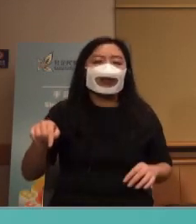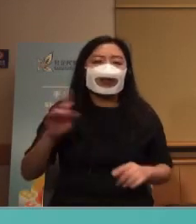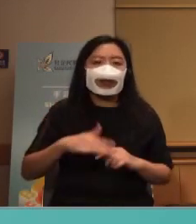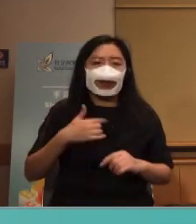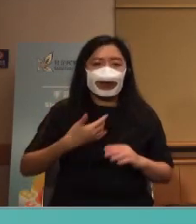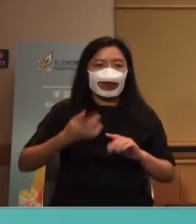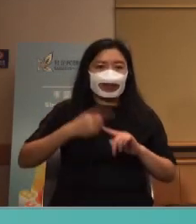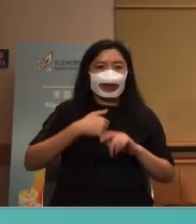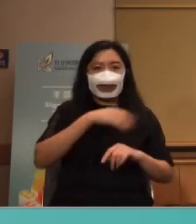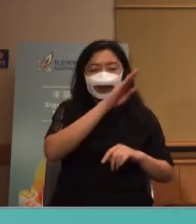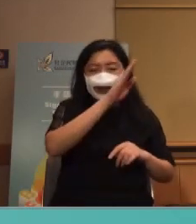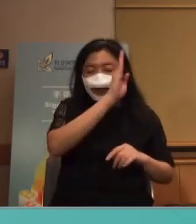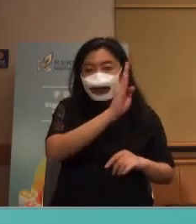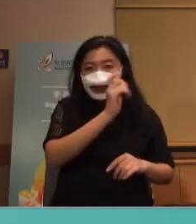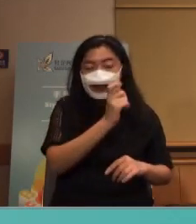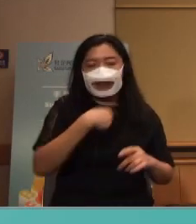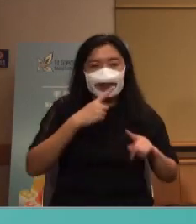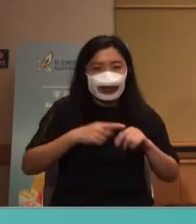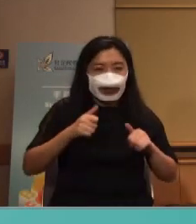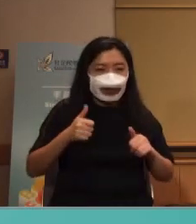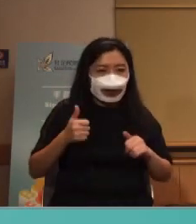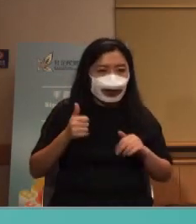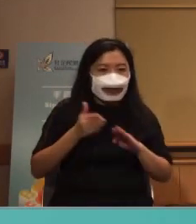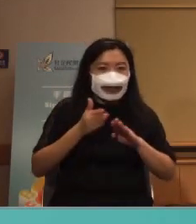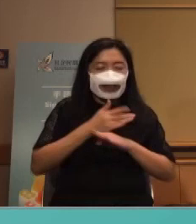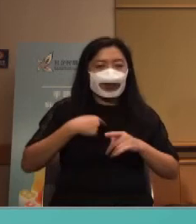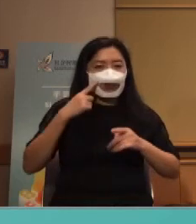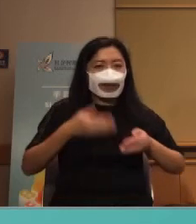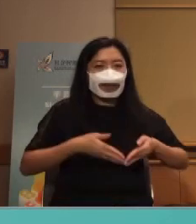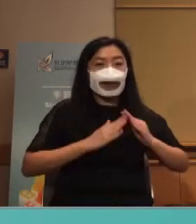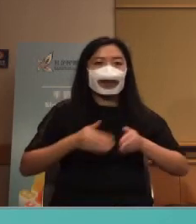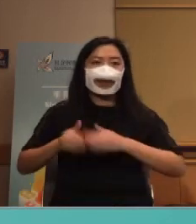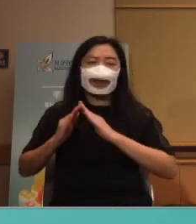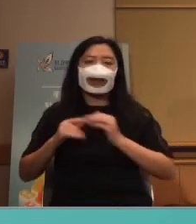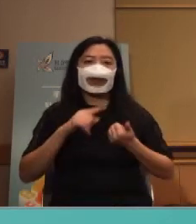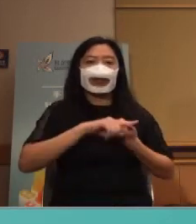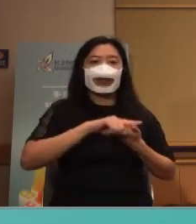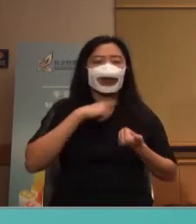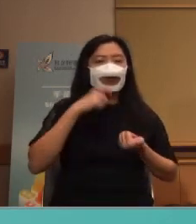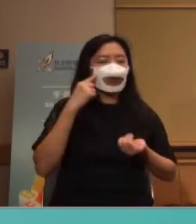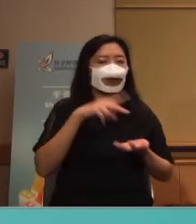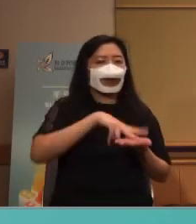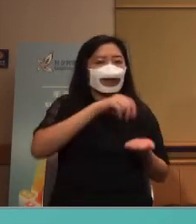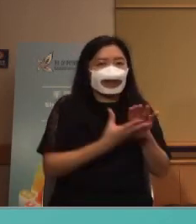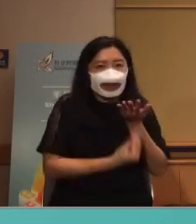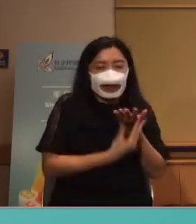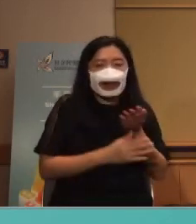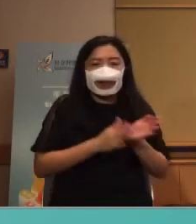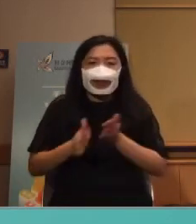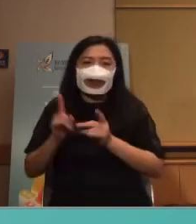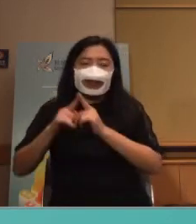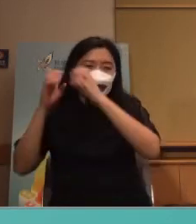couple companies. I did a 3D printing company, and I did a VR headset company. This is way before Metaverse and stuff like